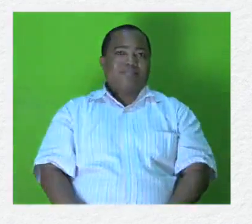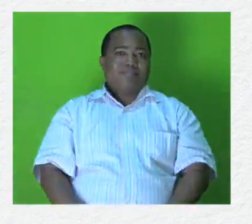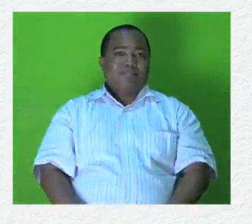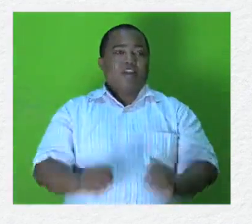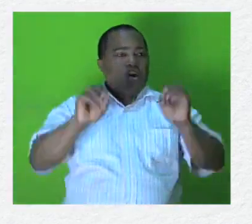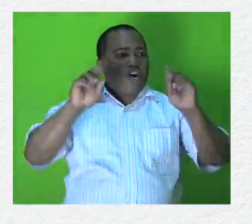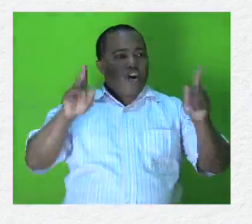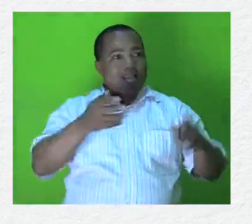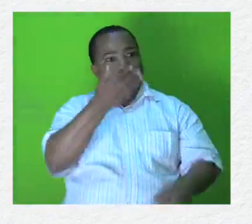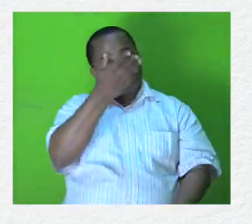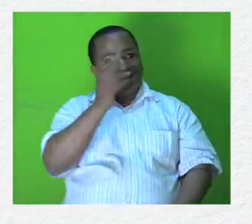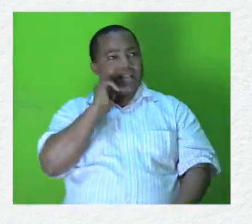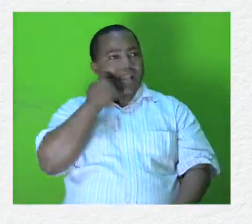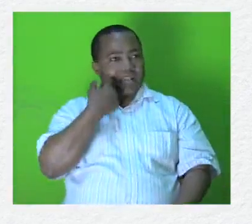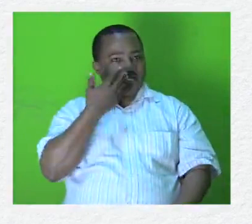Yes, John.